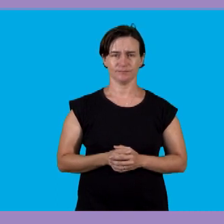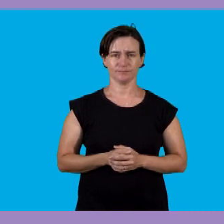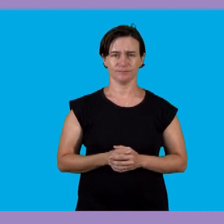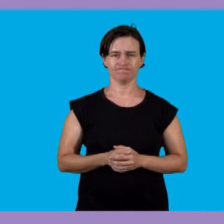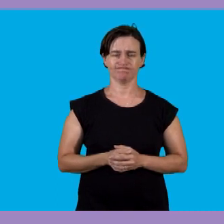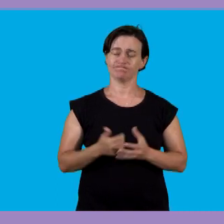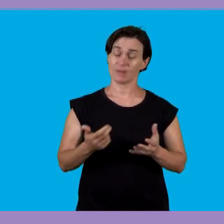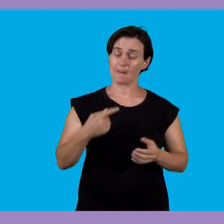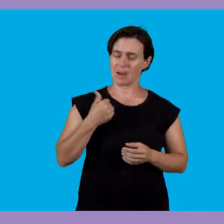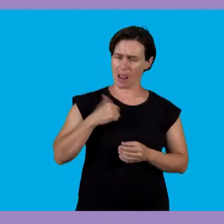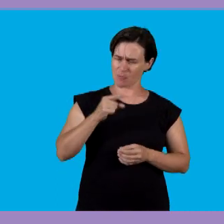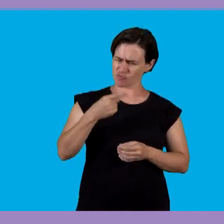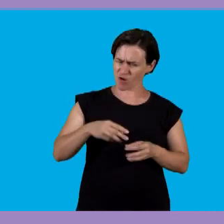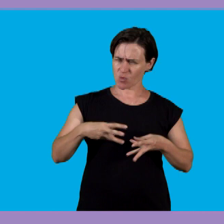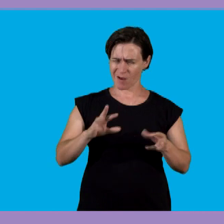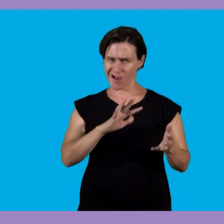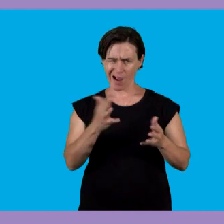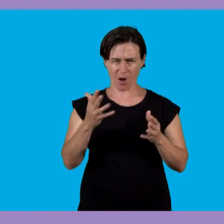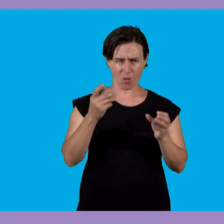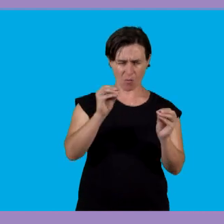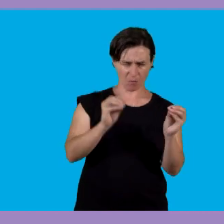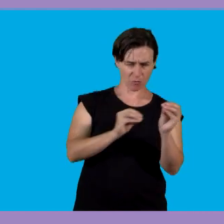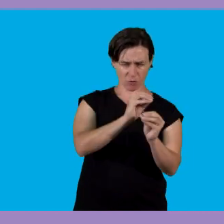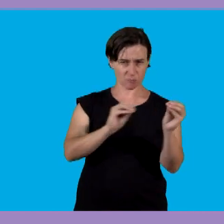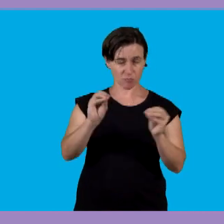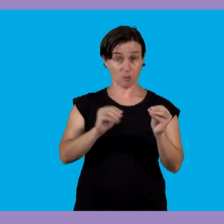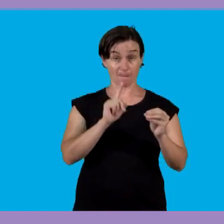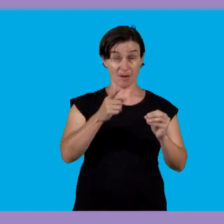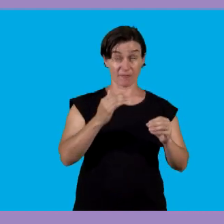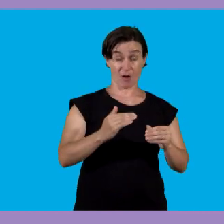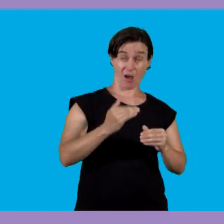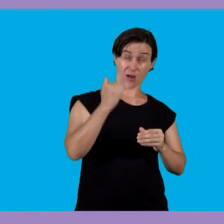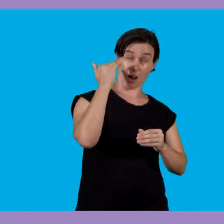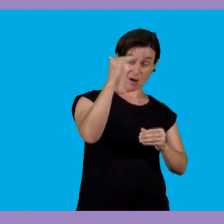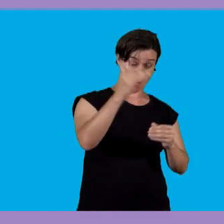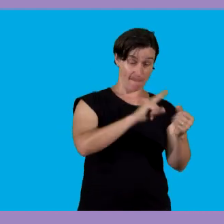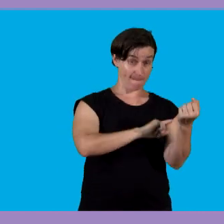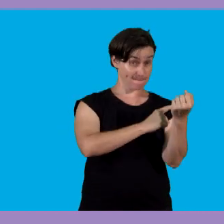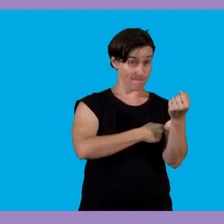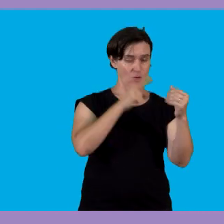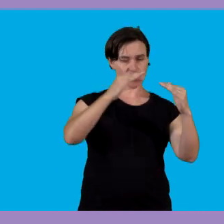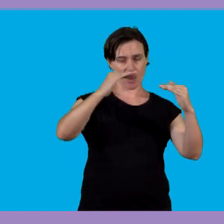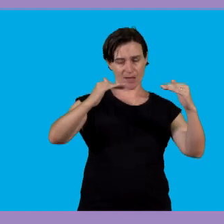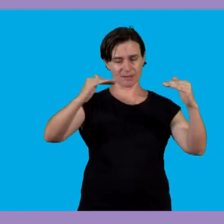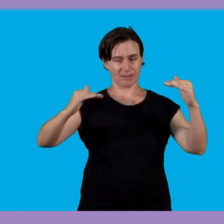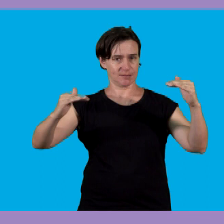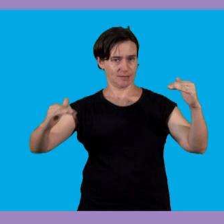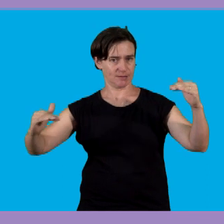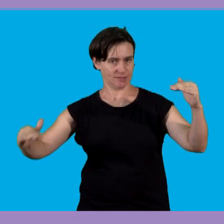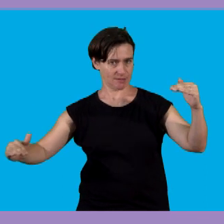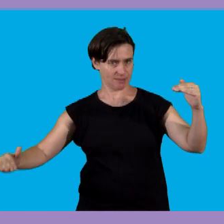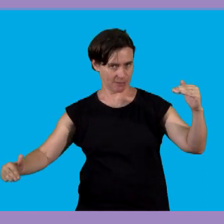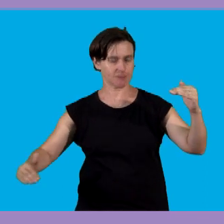this algebraic expression correctly, we need to arrange it in descending order of powers. So